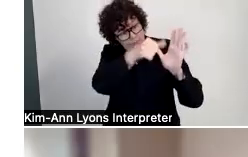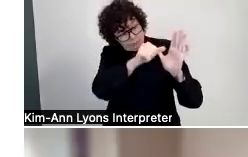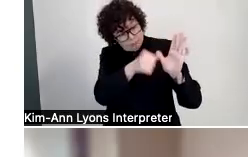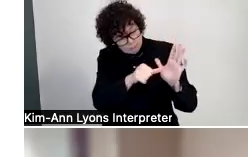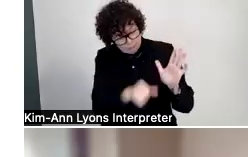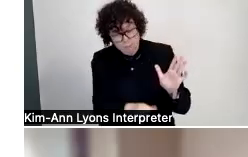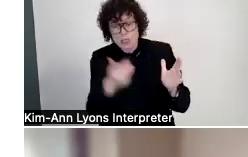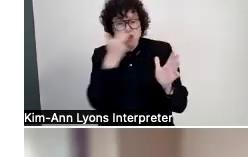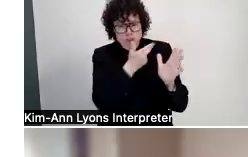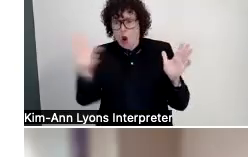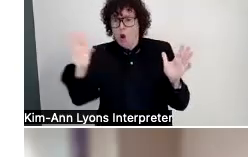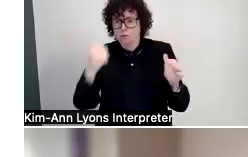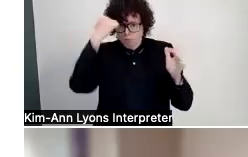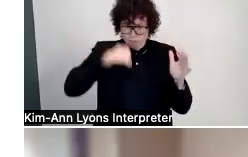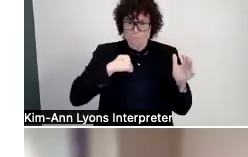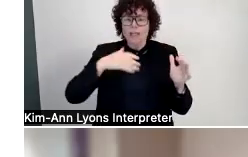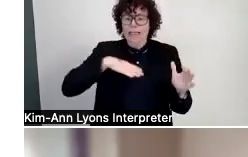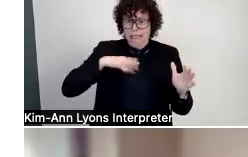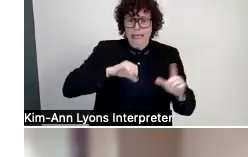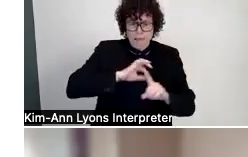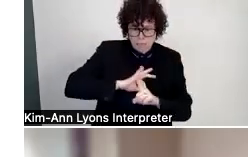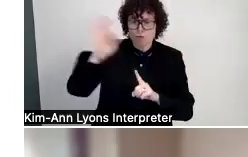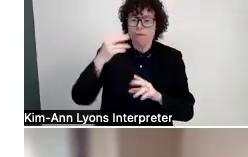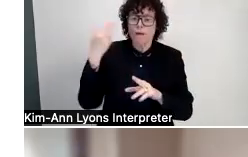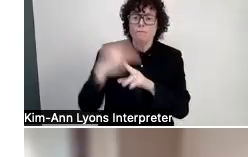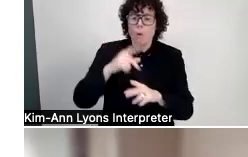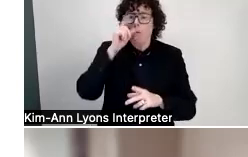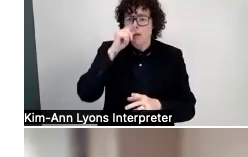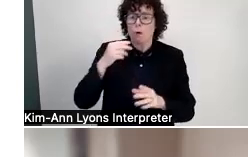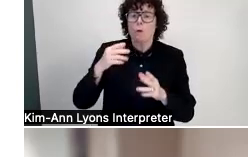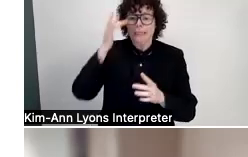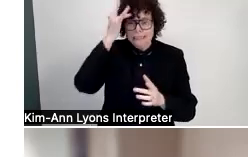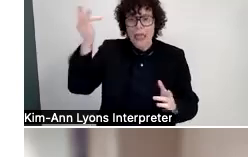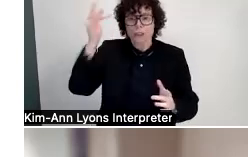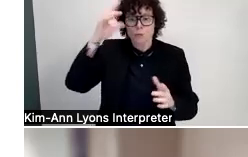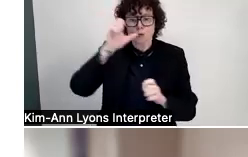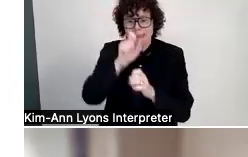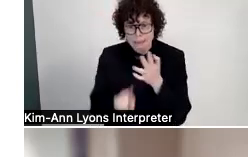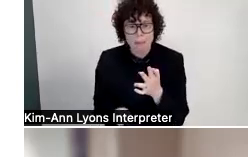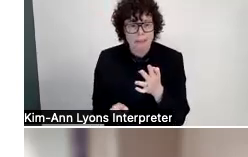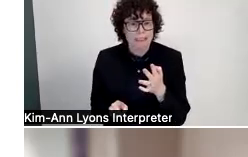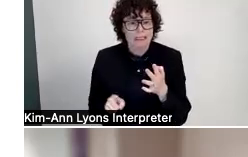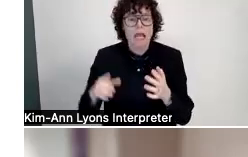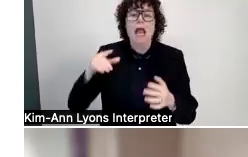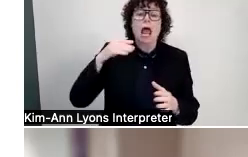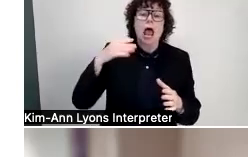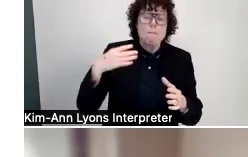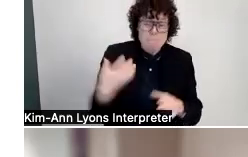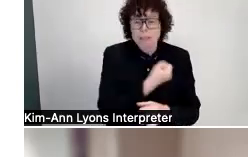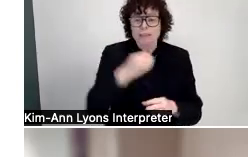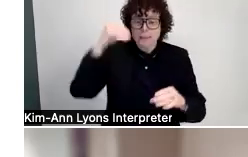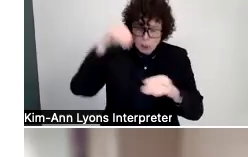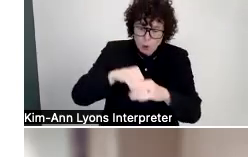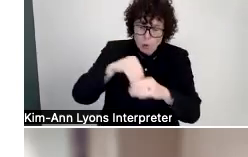by people with intellectual disability. One of the priorities of the roadmap is the Intellectual Disability Health Curriculum Development